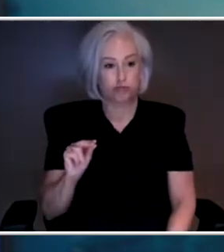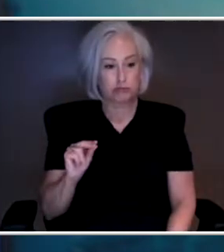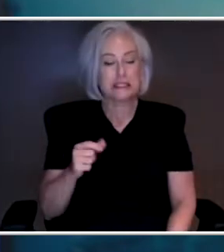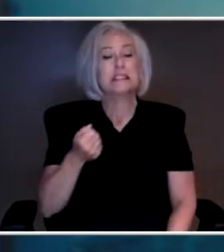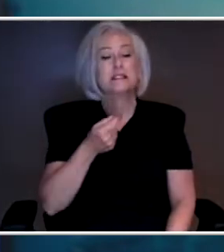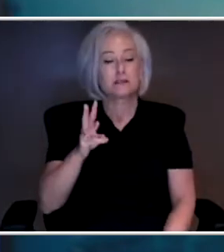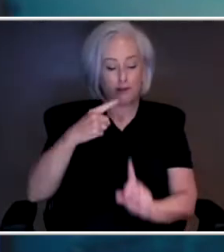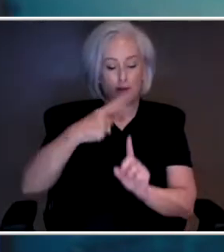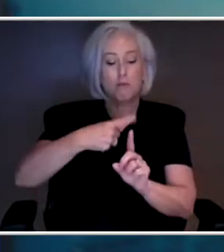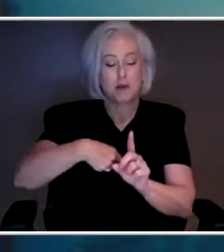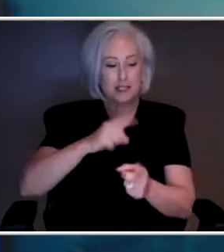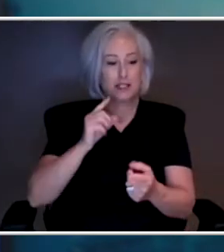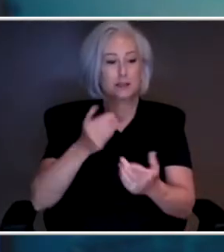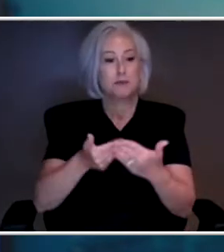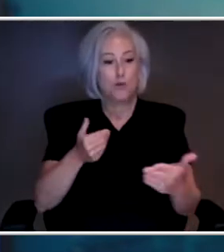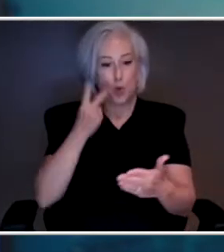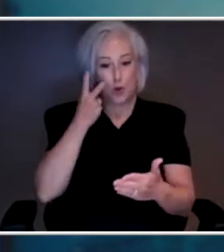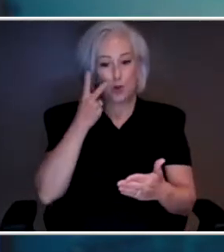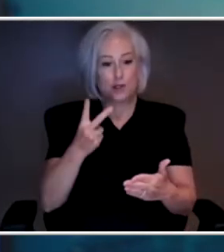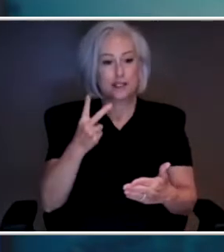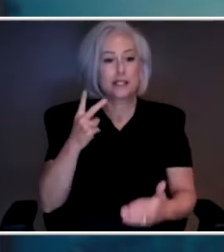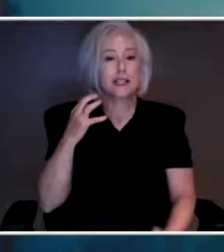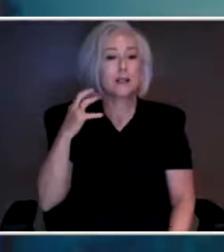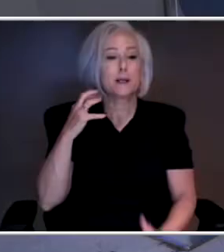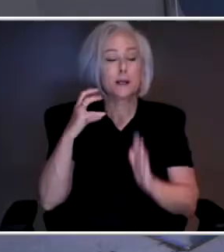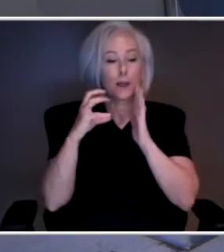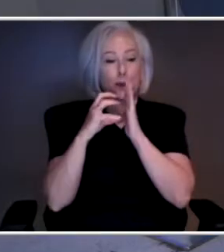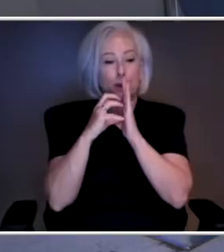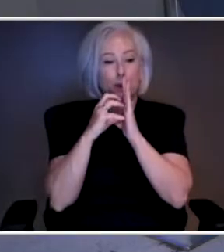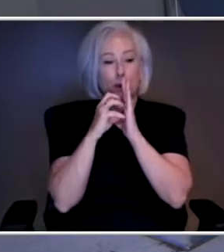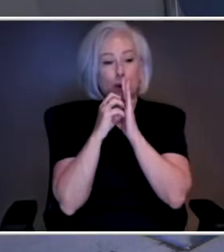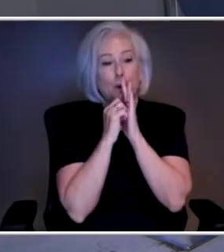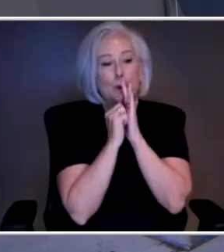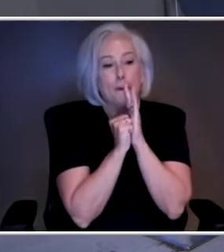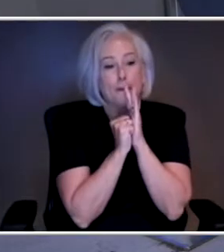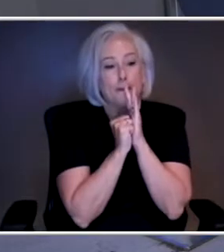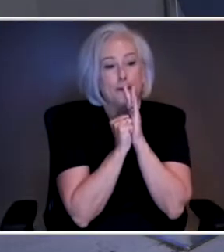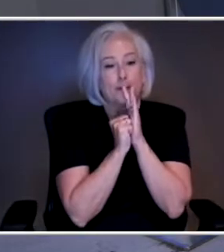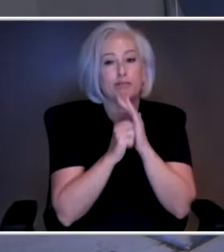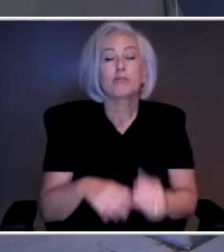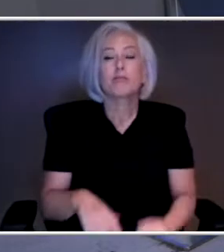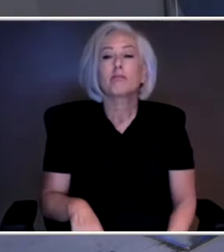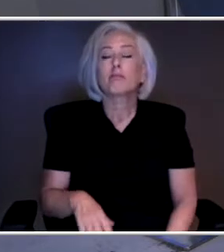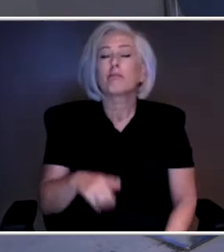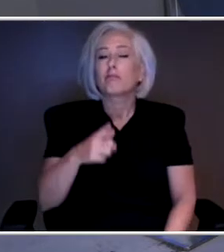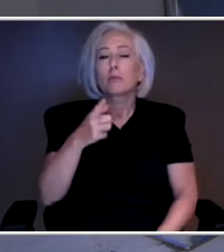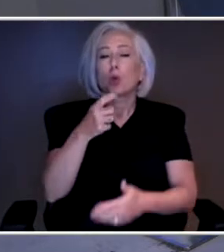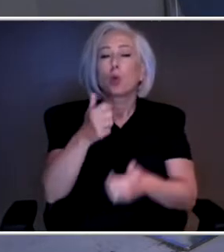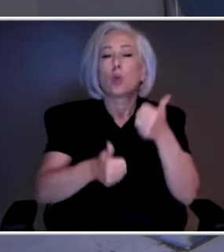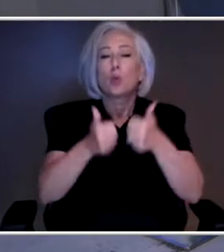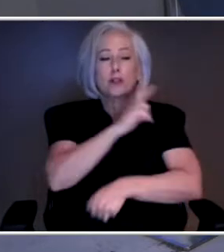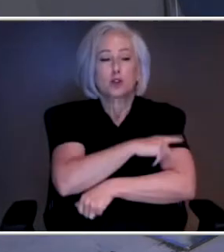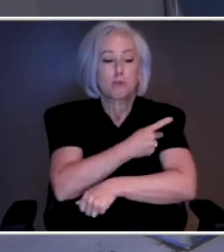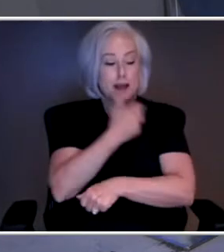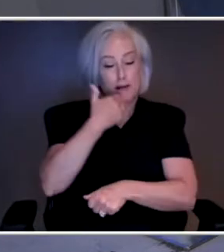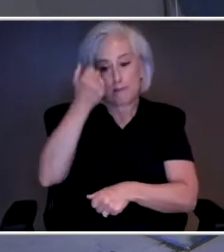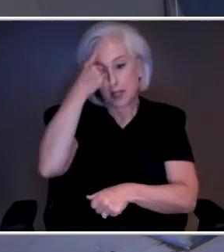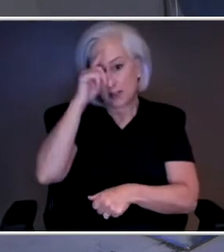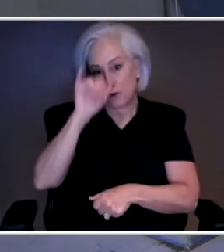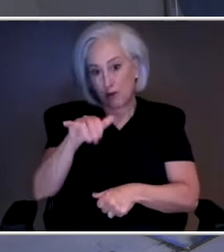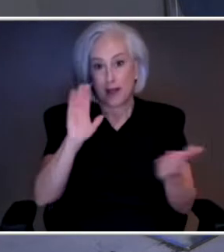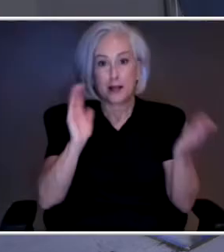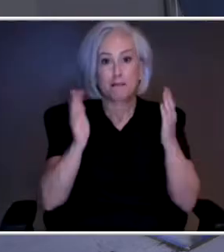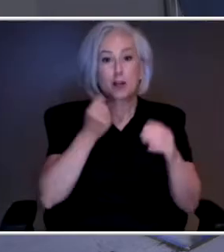for the thyroid to shrink over time. So what type of patient is good for this procedure versus having the thyroid taken out